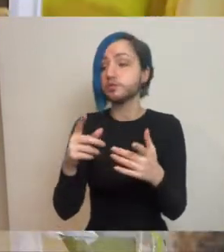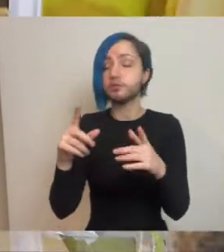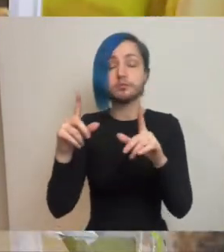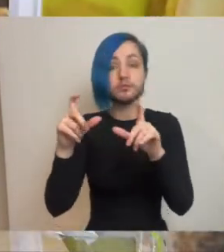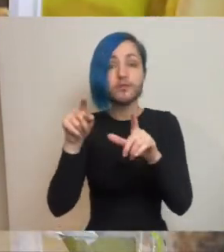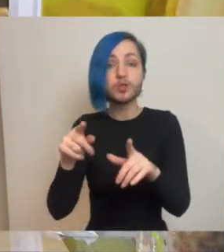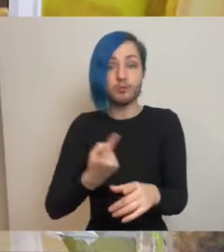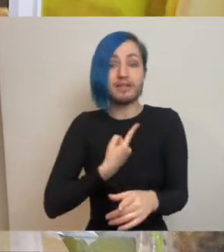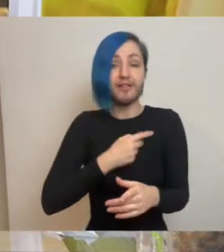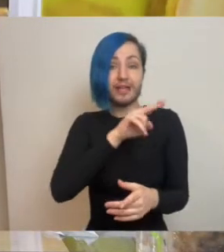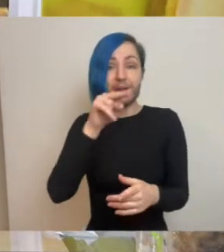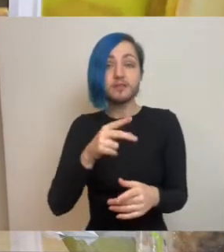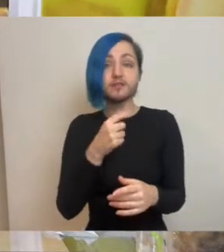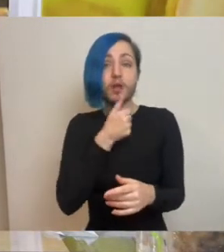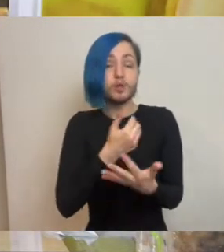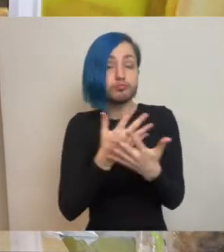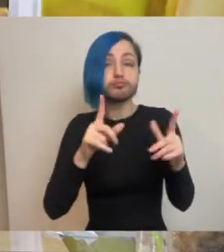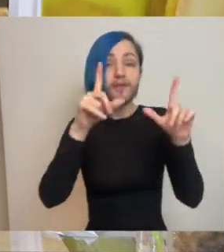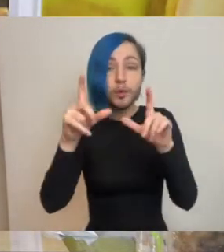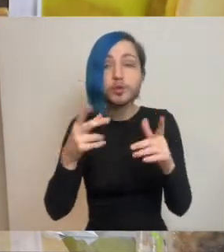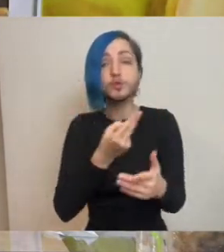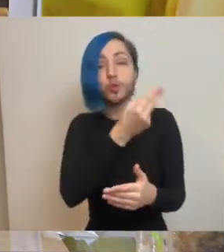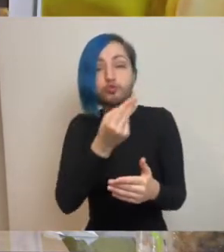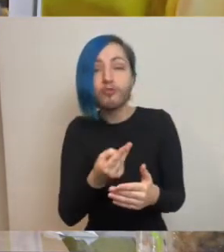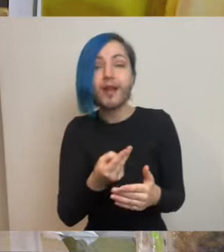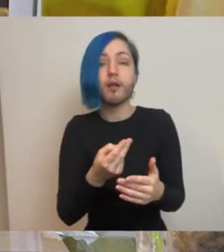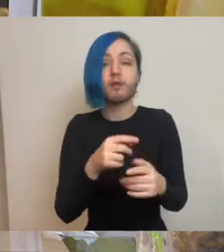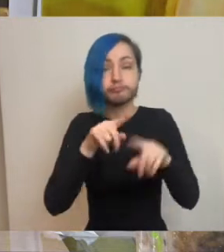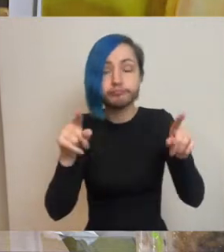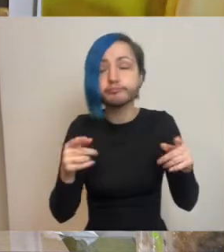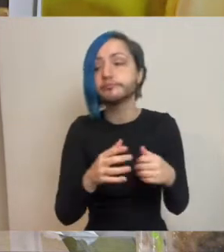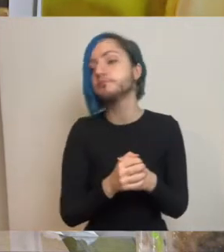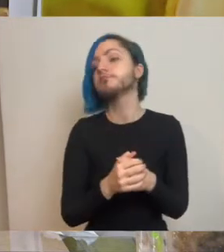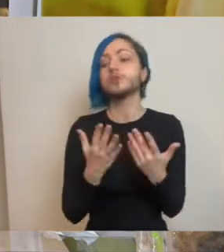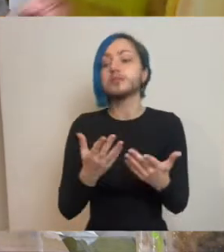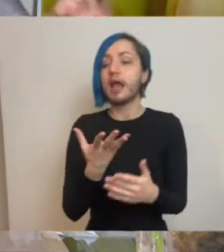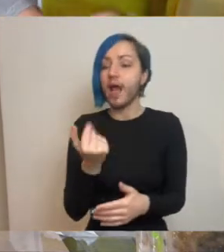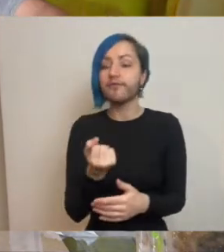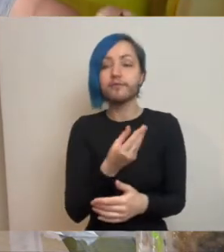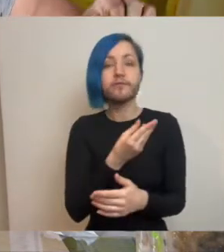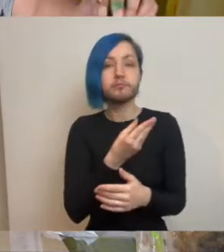often sometimes work from photographs and drawings, etc. And today I've just got a small selection there.